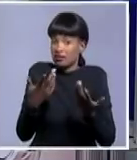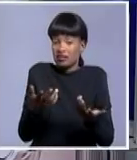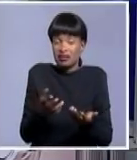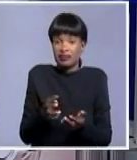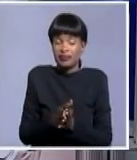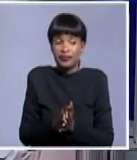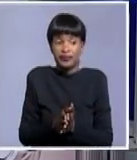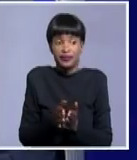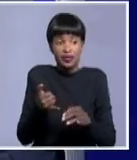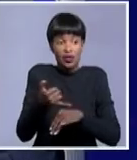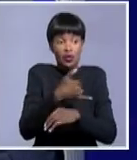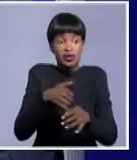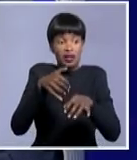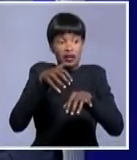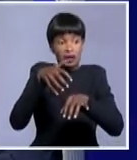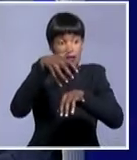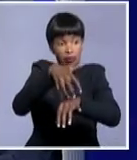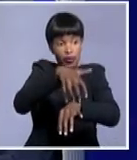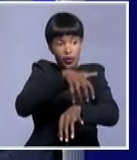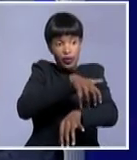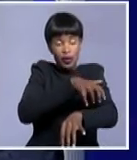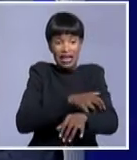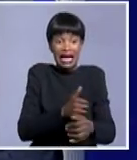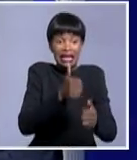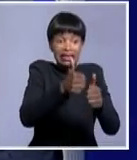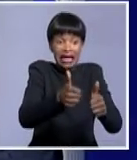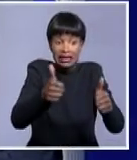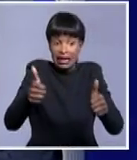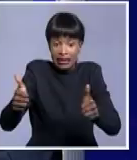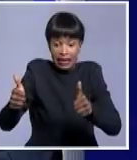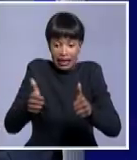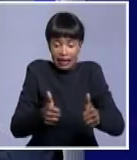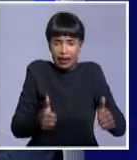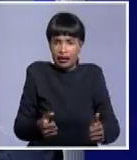very, very small, and to accommodate delegates of